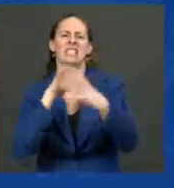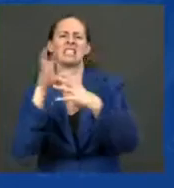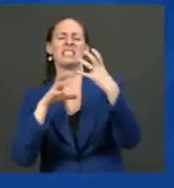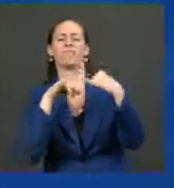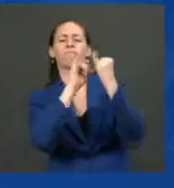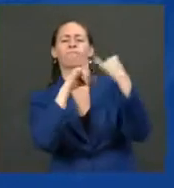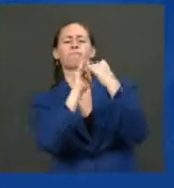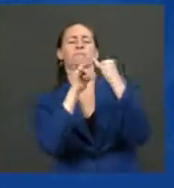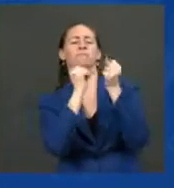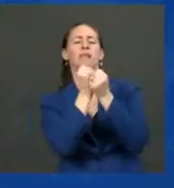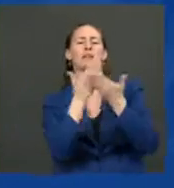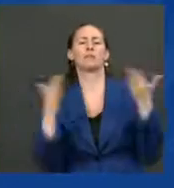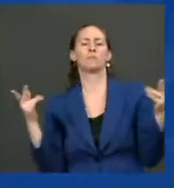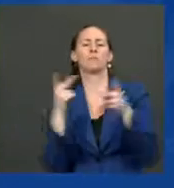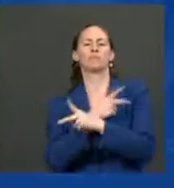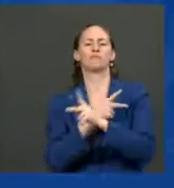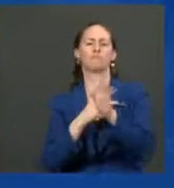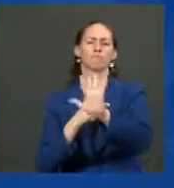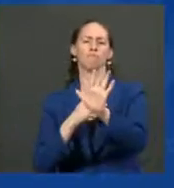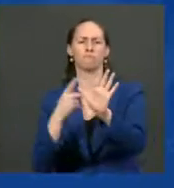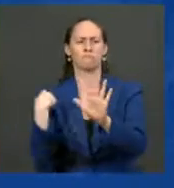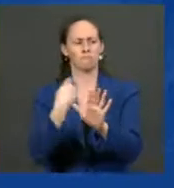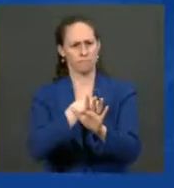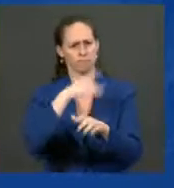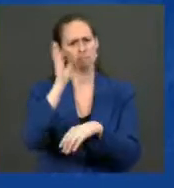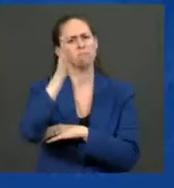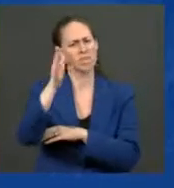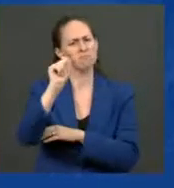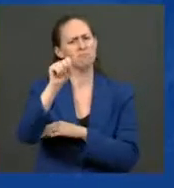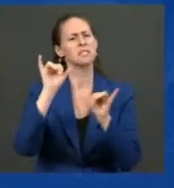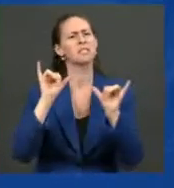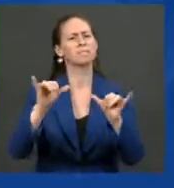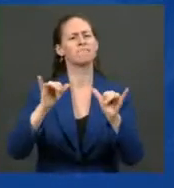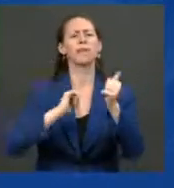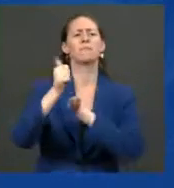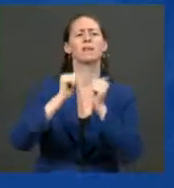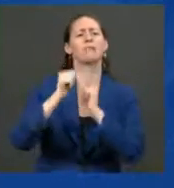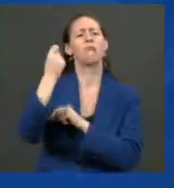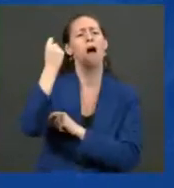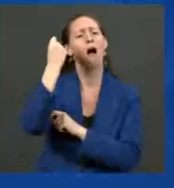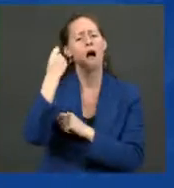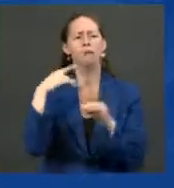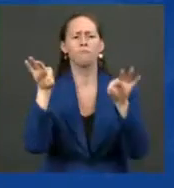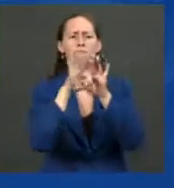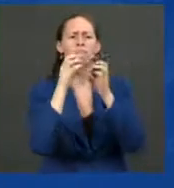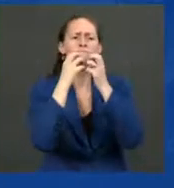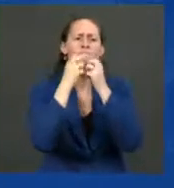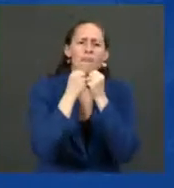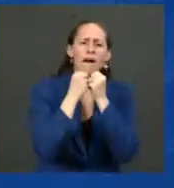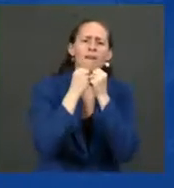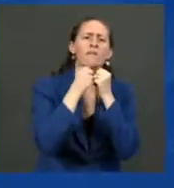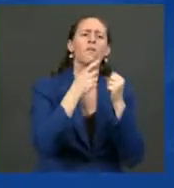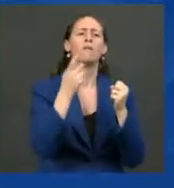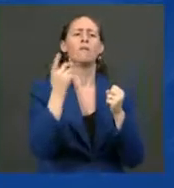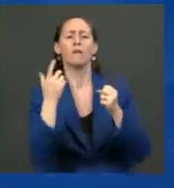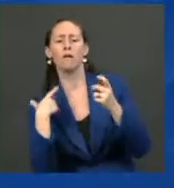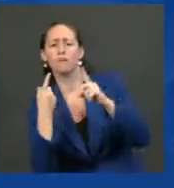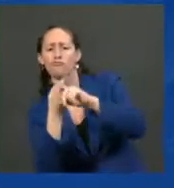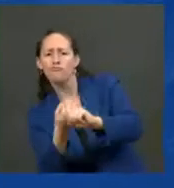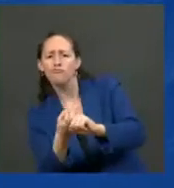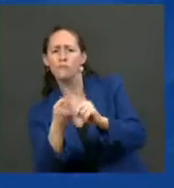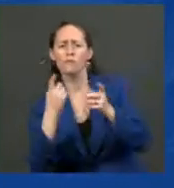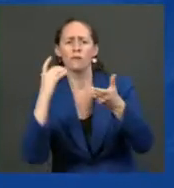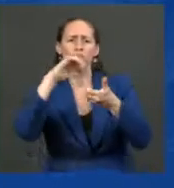vigorously and lead with our values and our strength we'll stand up for our allies and our friends and oppose